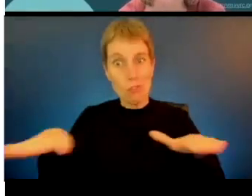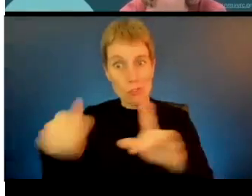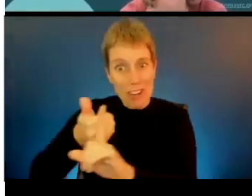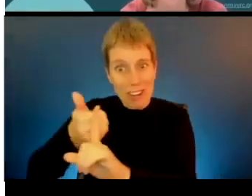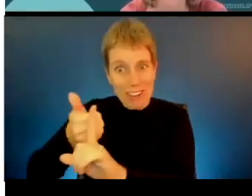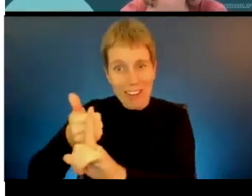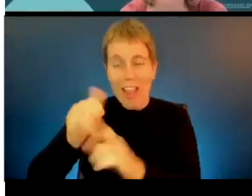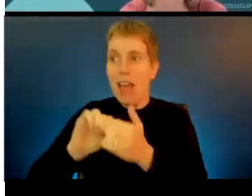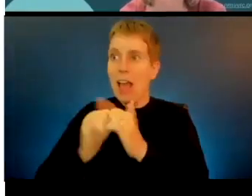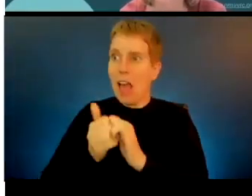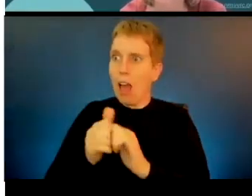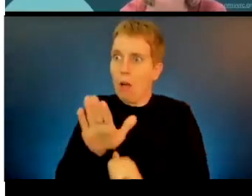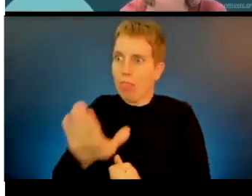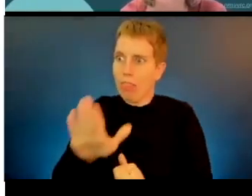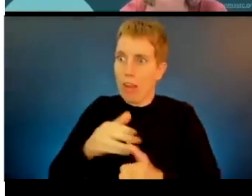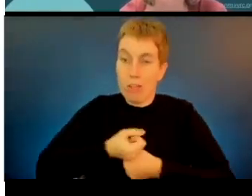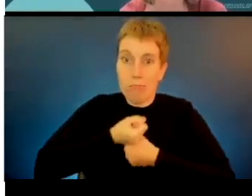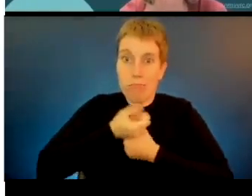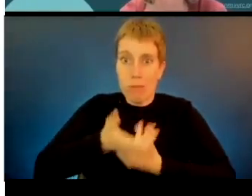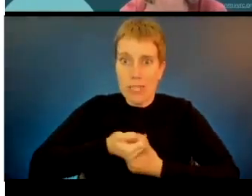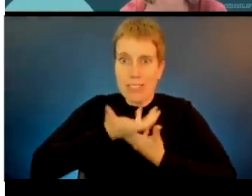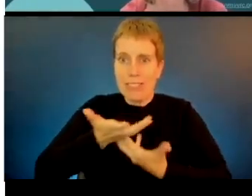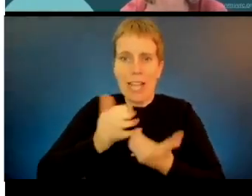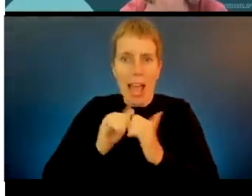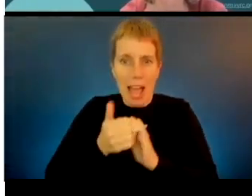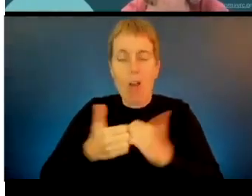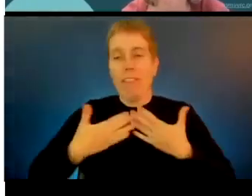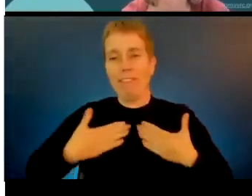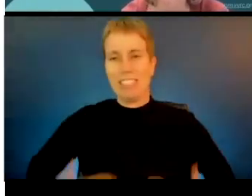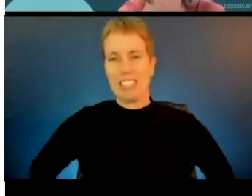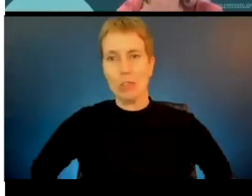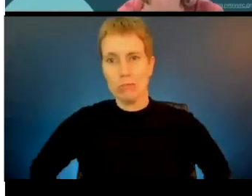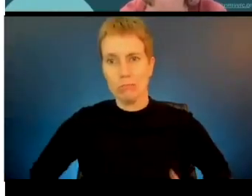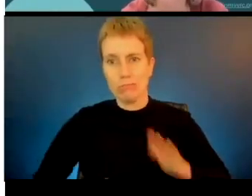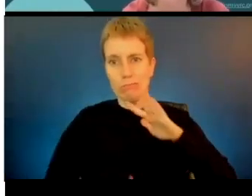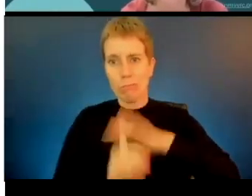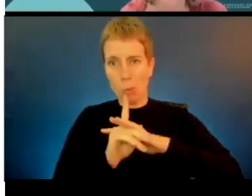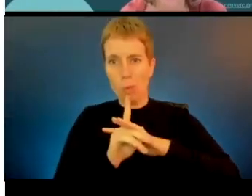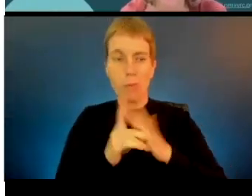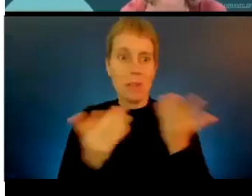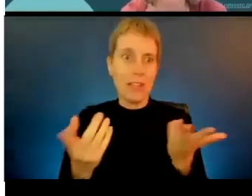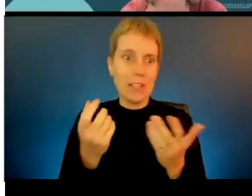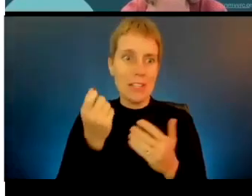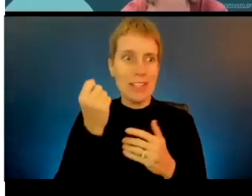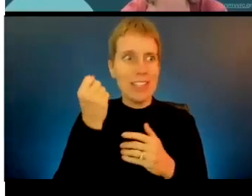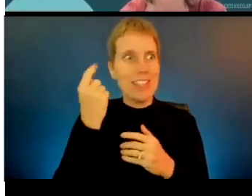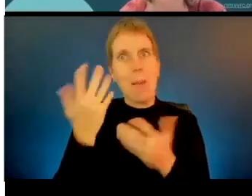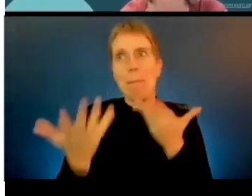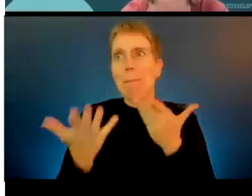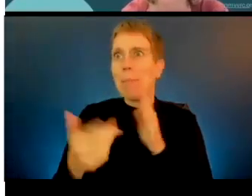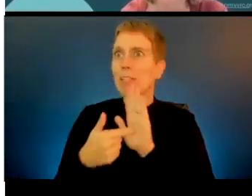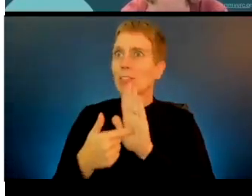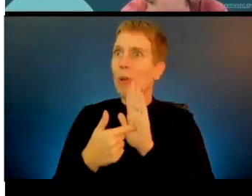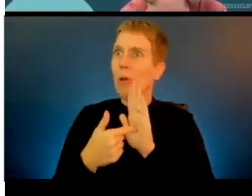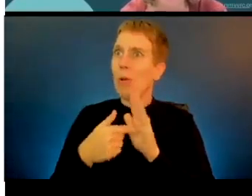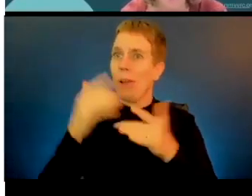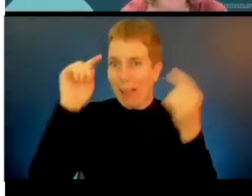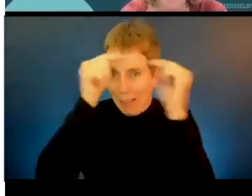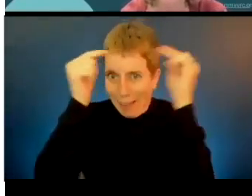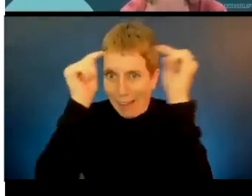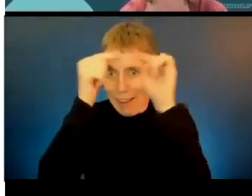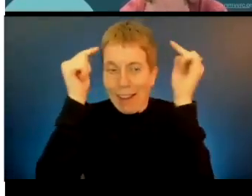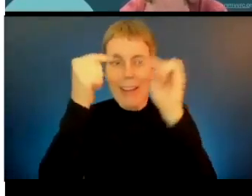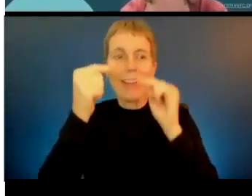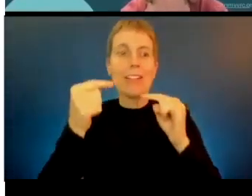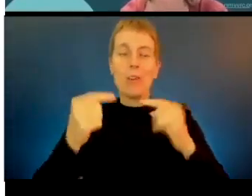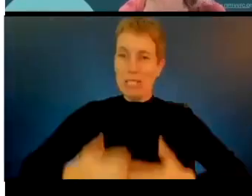are manifested is physically. So kids might be more likely to talk about headaches or stomach aches or their tummy